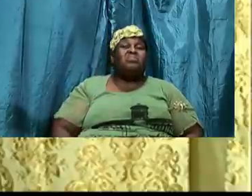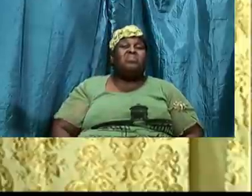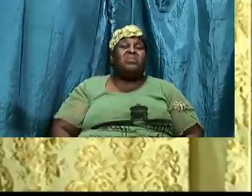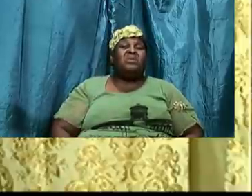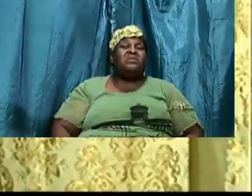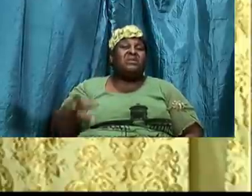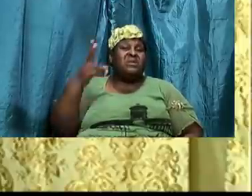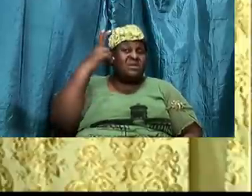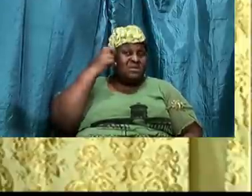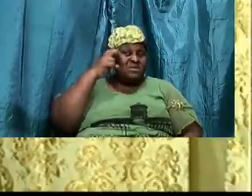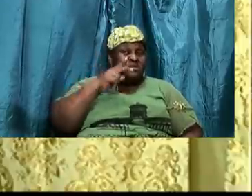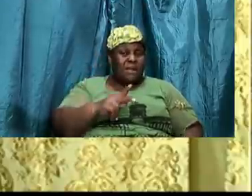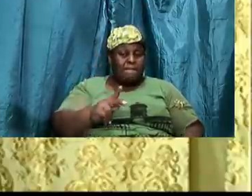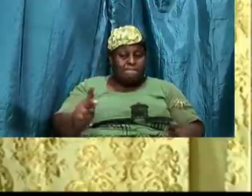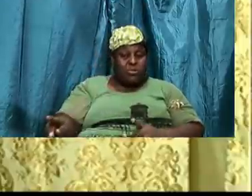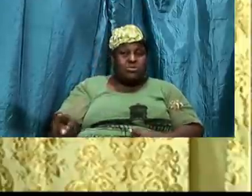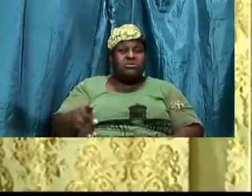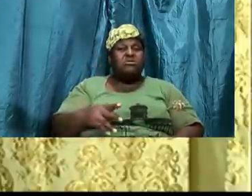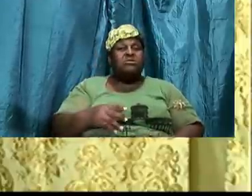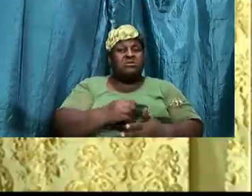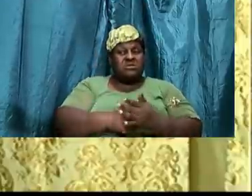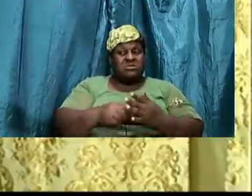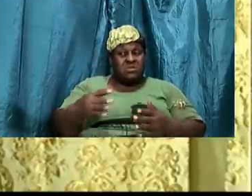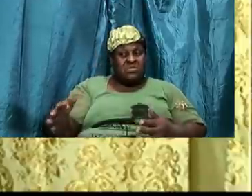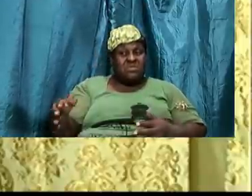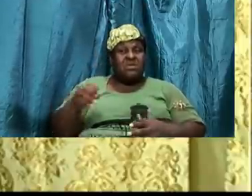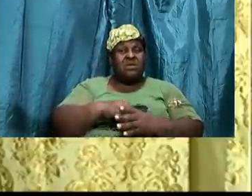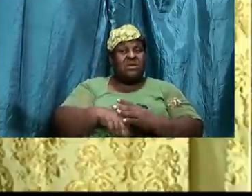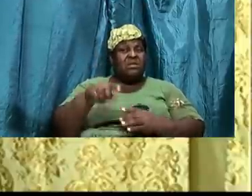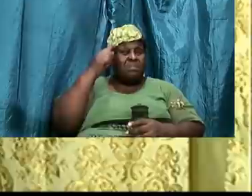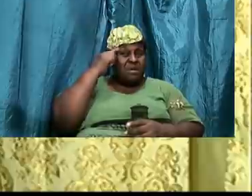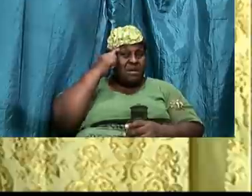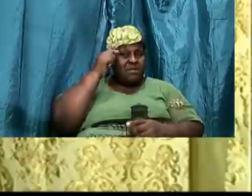that Satan can put something in the mind of your